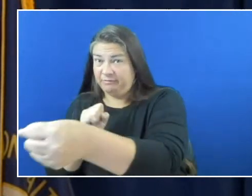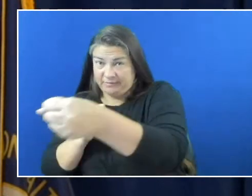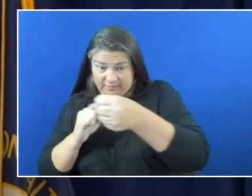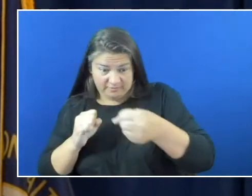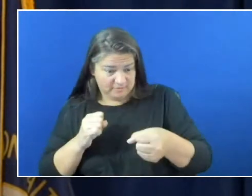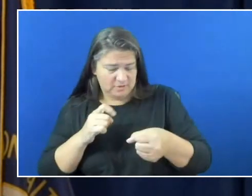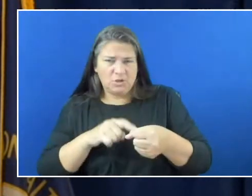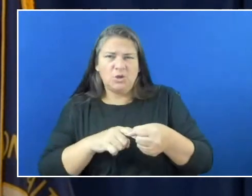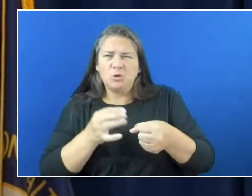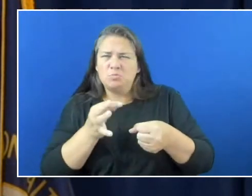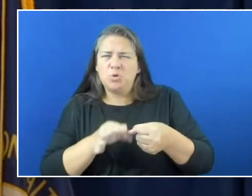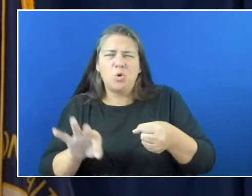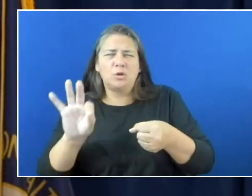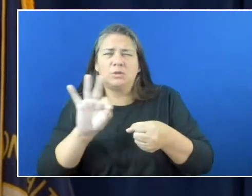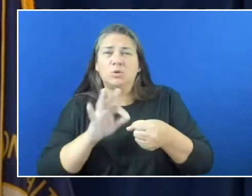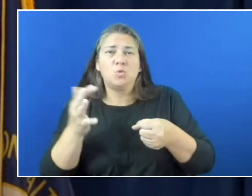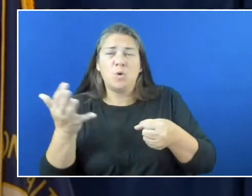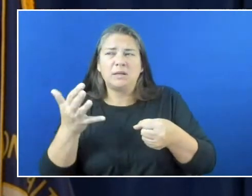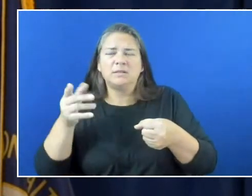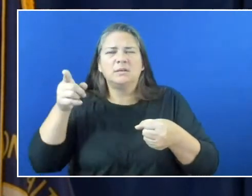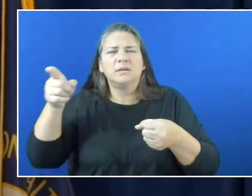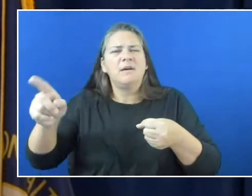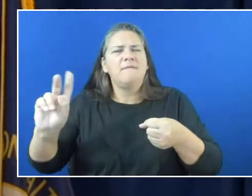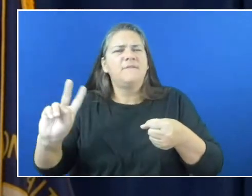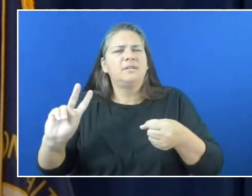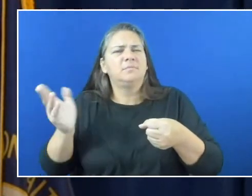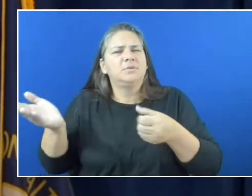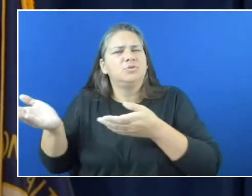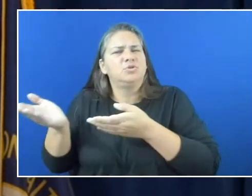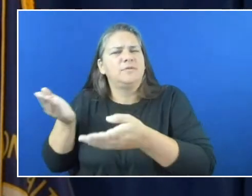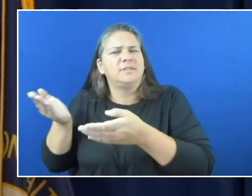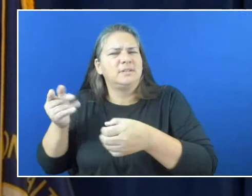the victim services community.